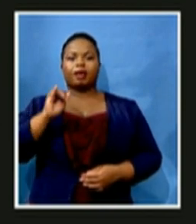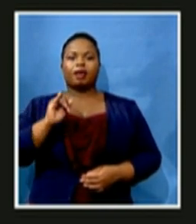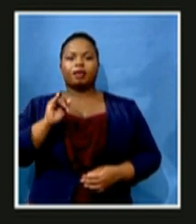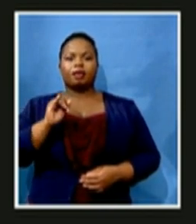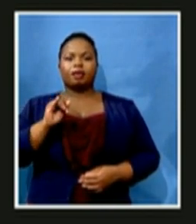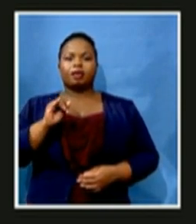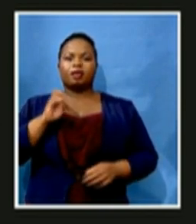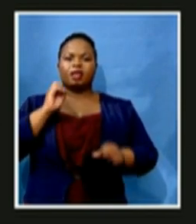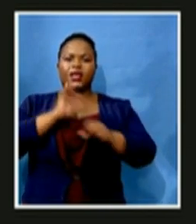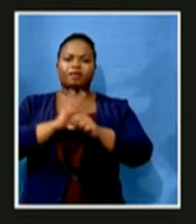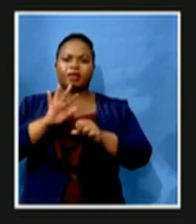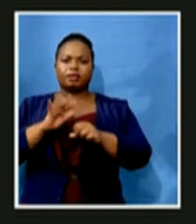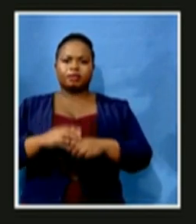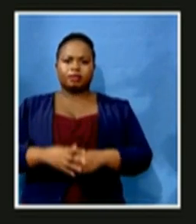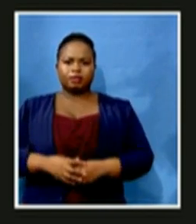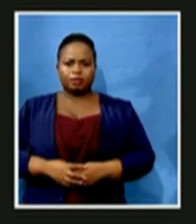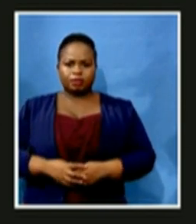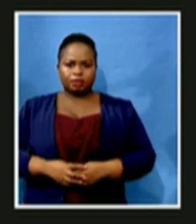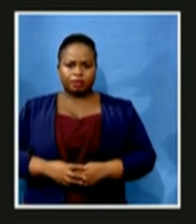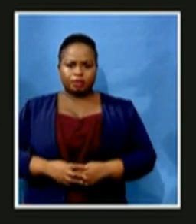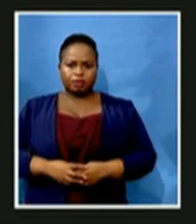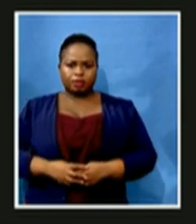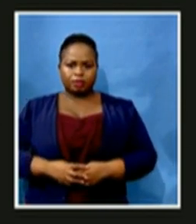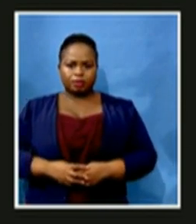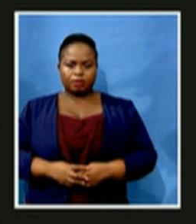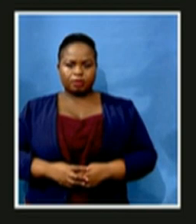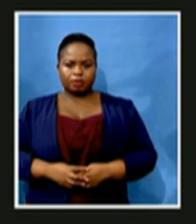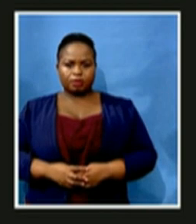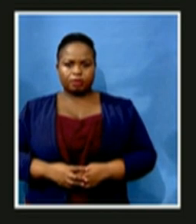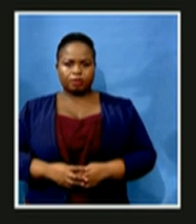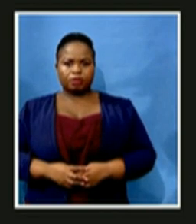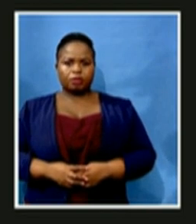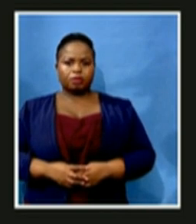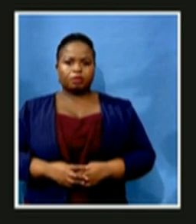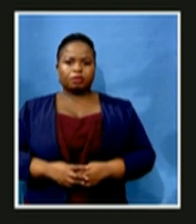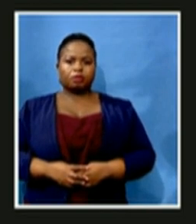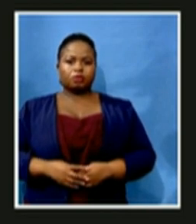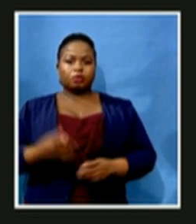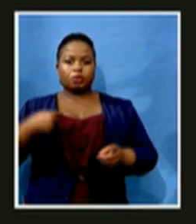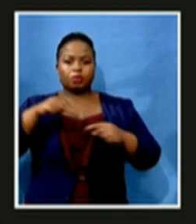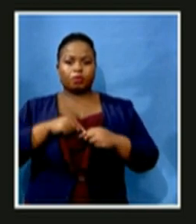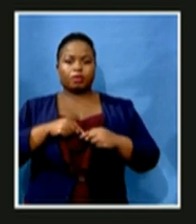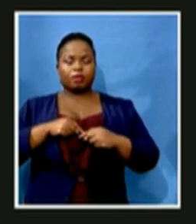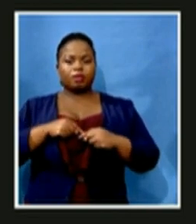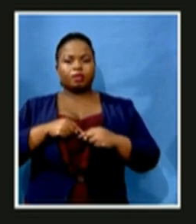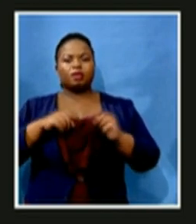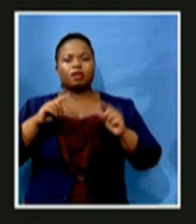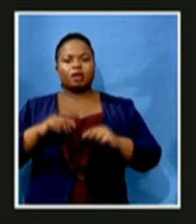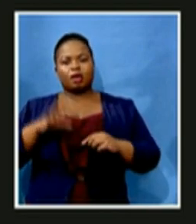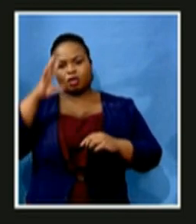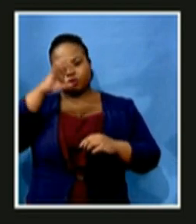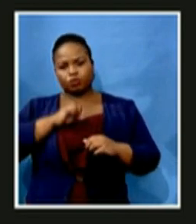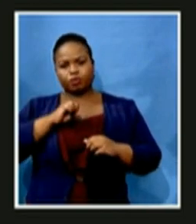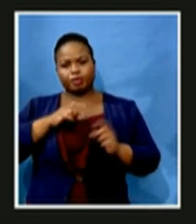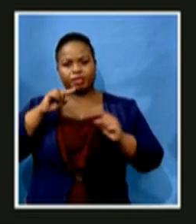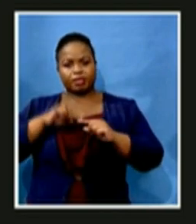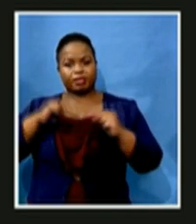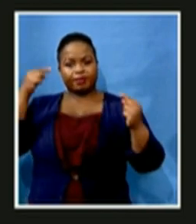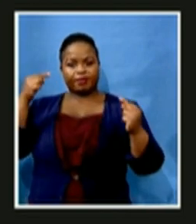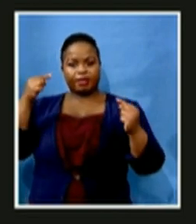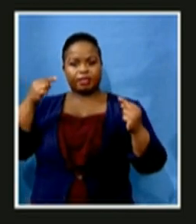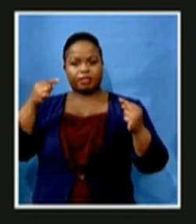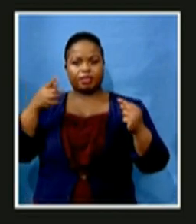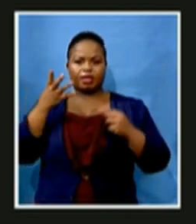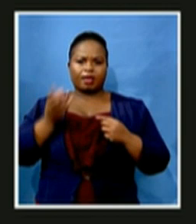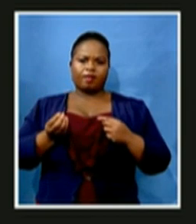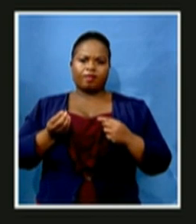yeah, I mean, we assume that there is a differential effect. We haven't, I mean, our model is not really an intervention model like some of the others presented,